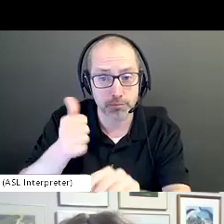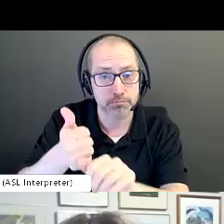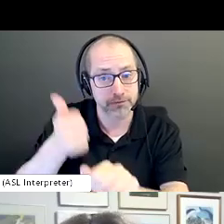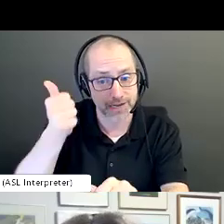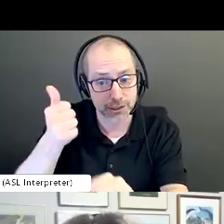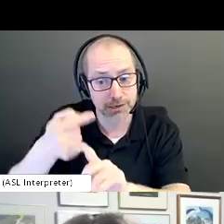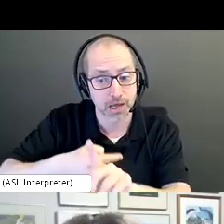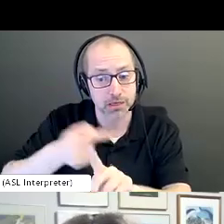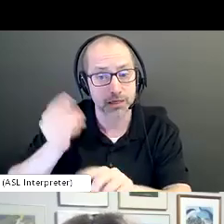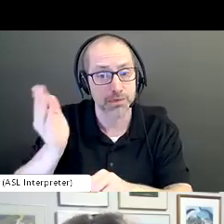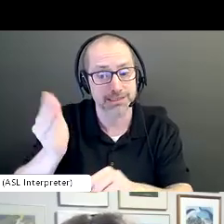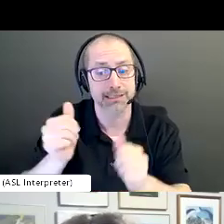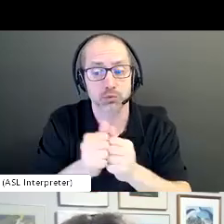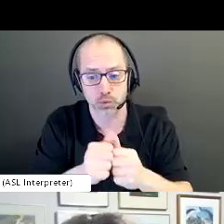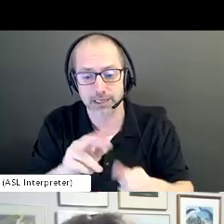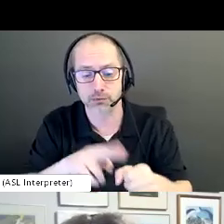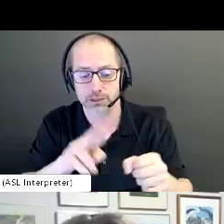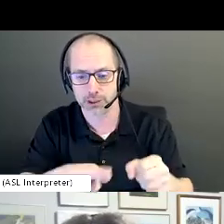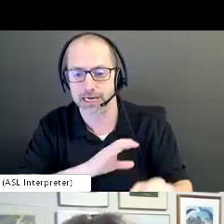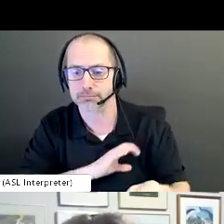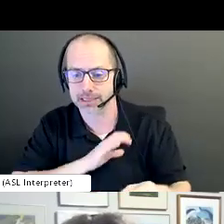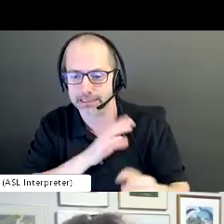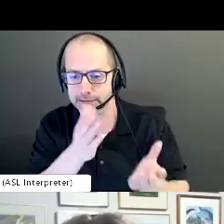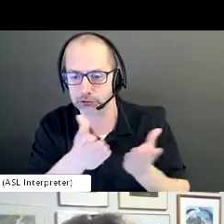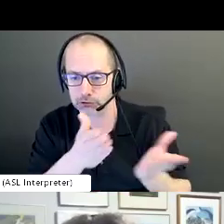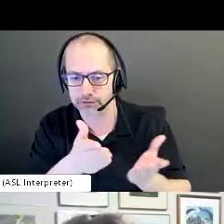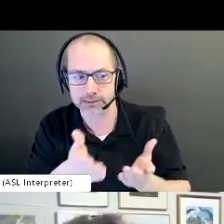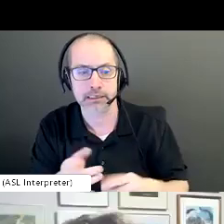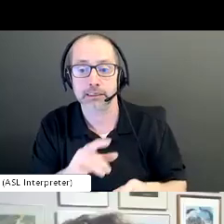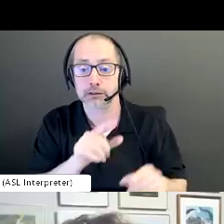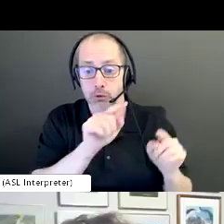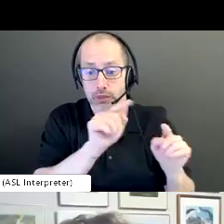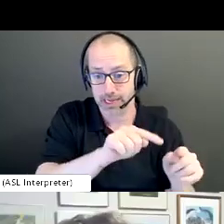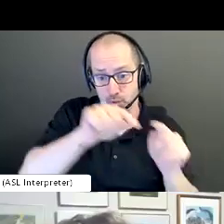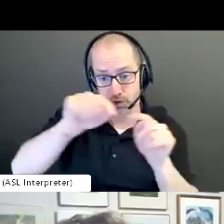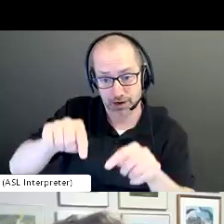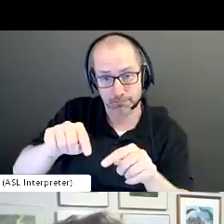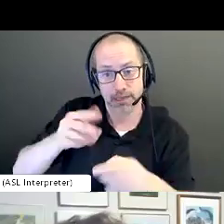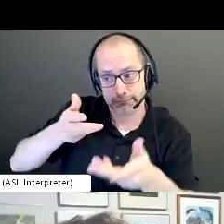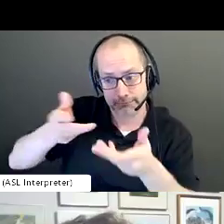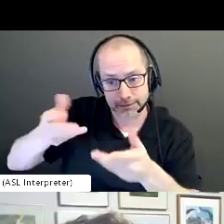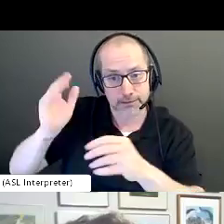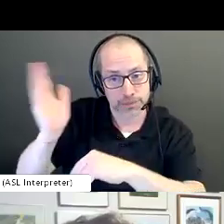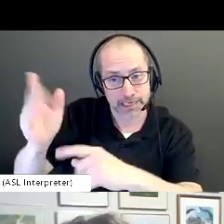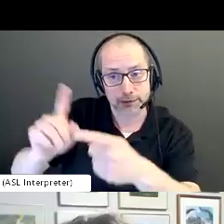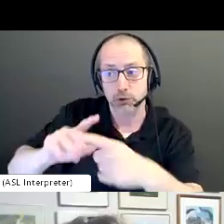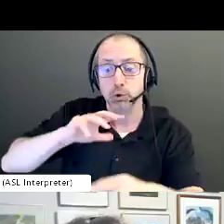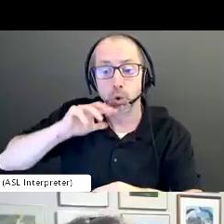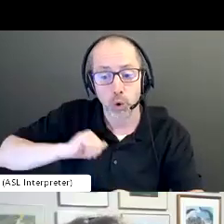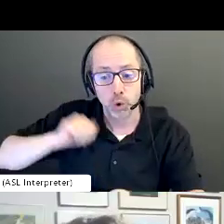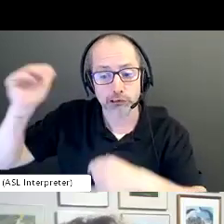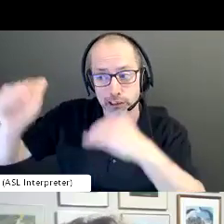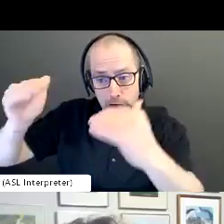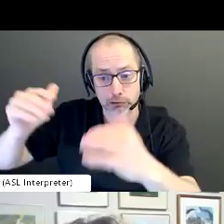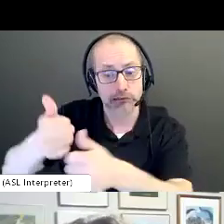with the Regina Police Service coming in to talk to older adults and others about the latest frauds